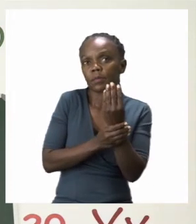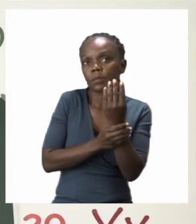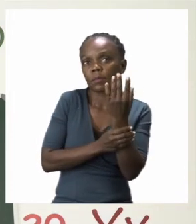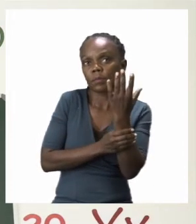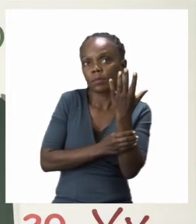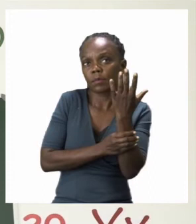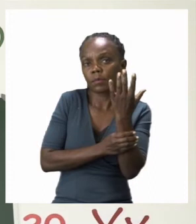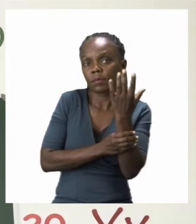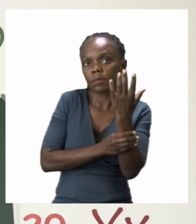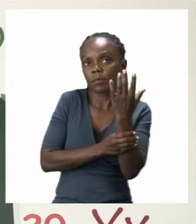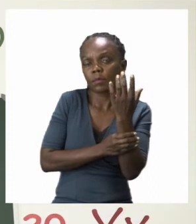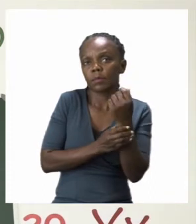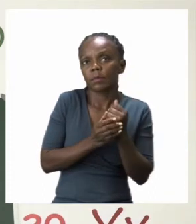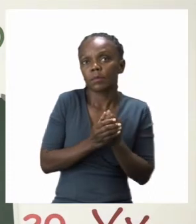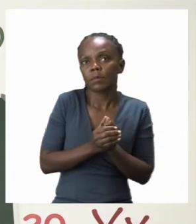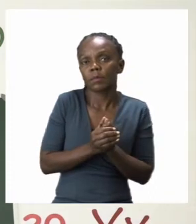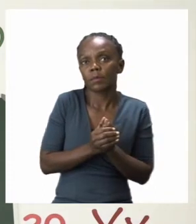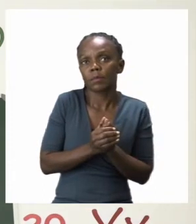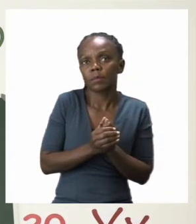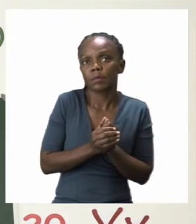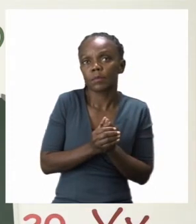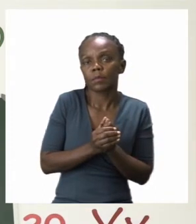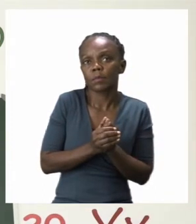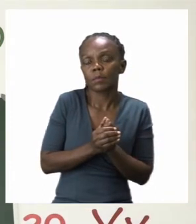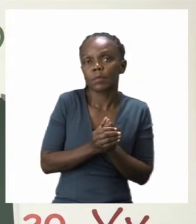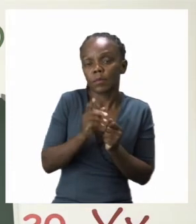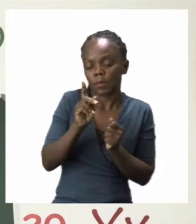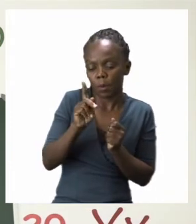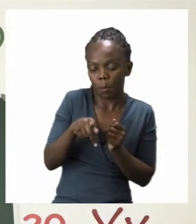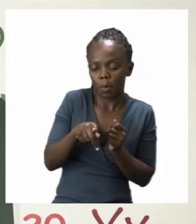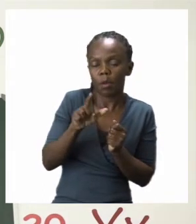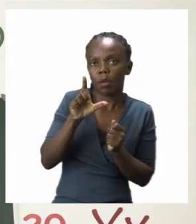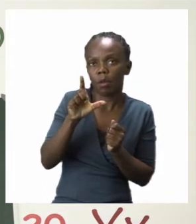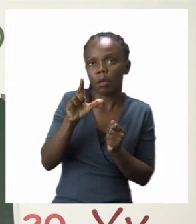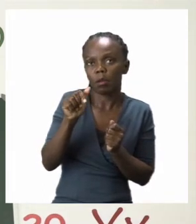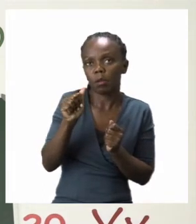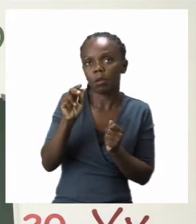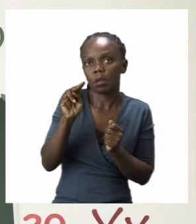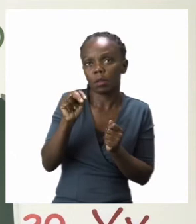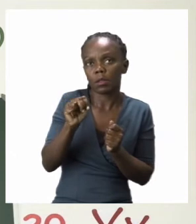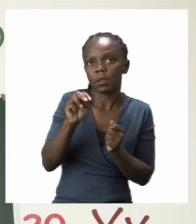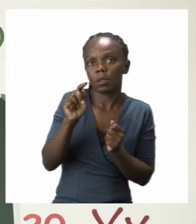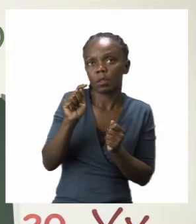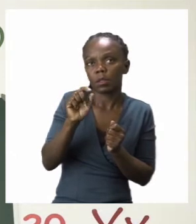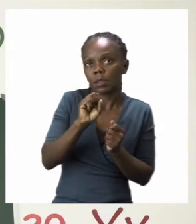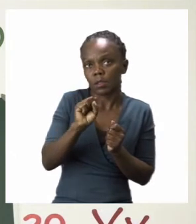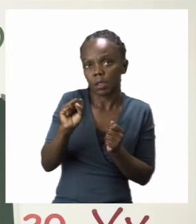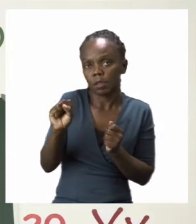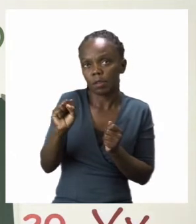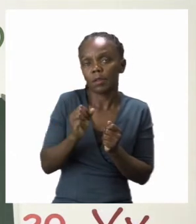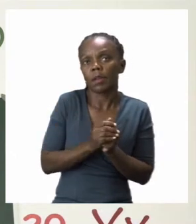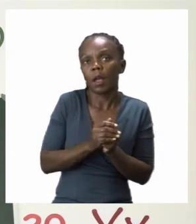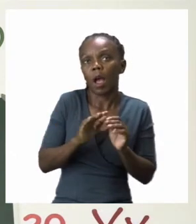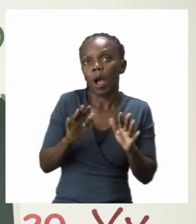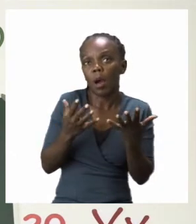plants? You can, well done. And how many plants do we have? Should we count them? Yes, let's